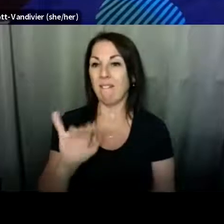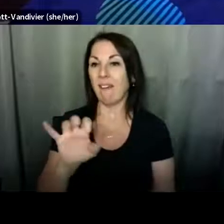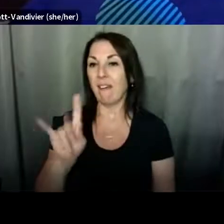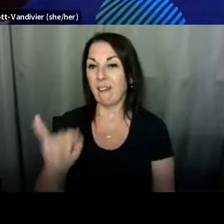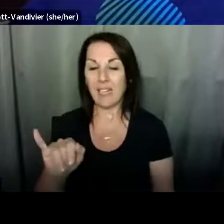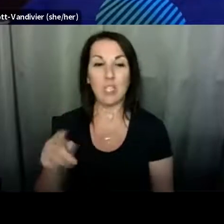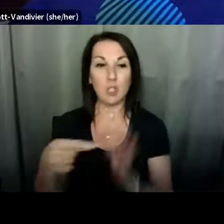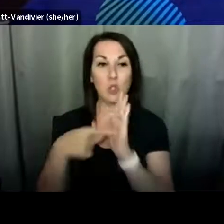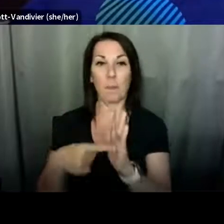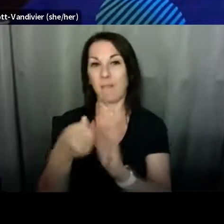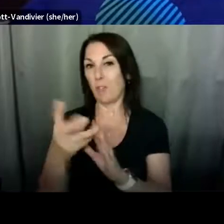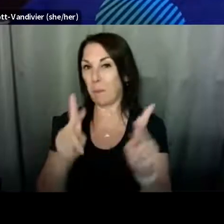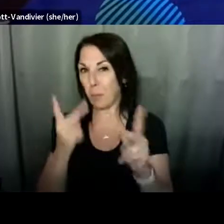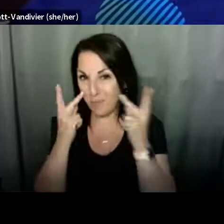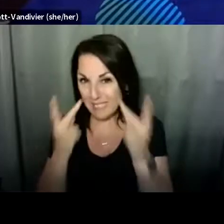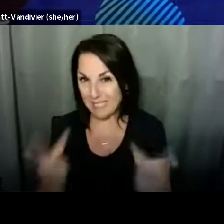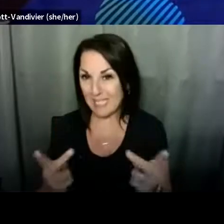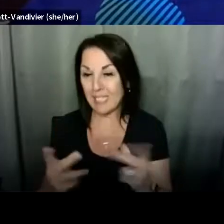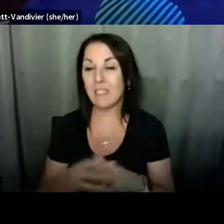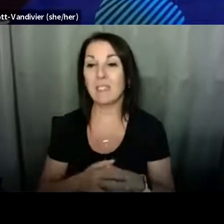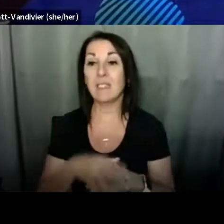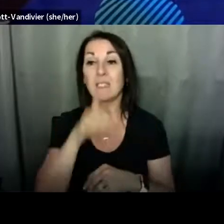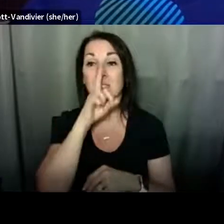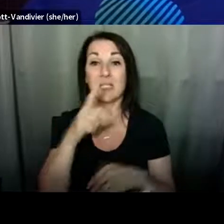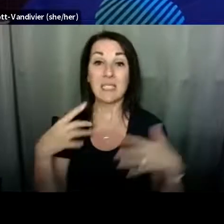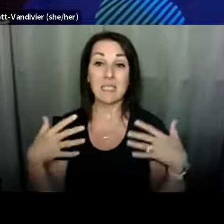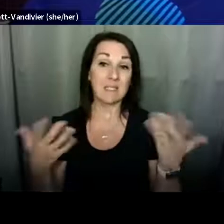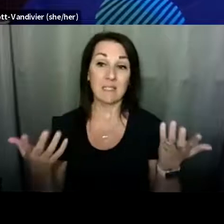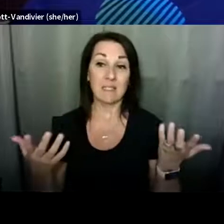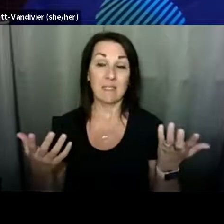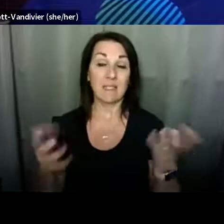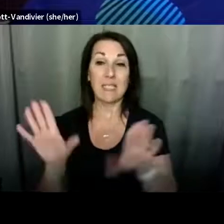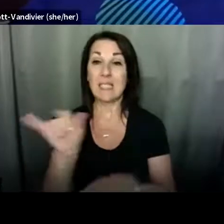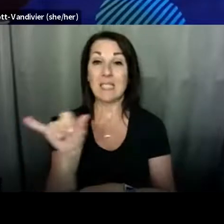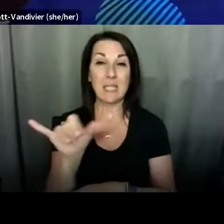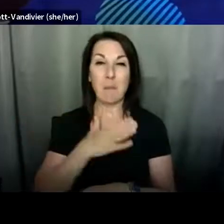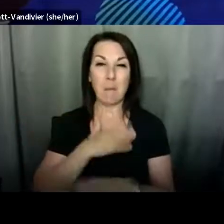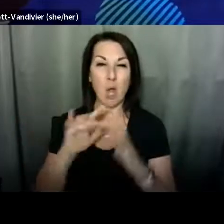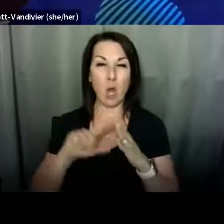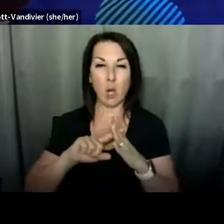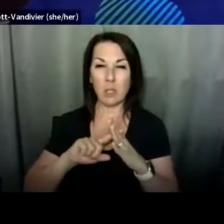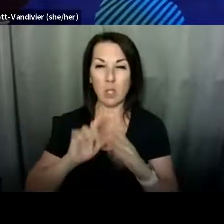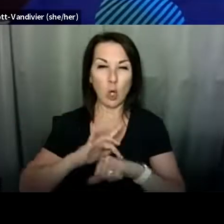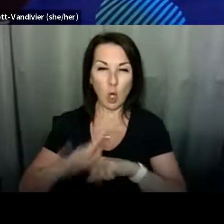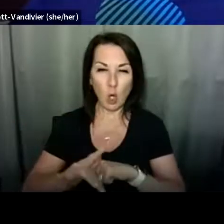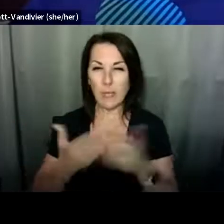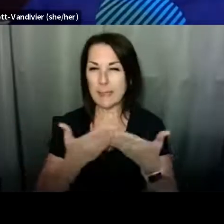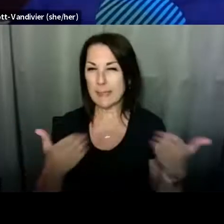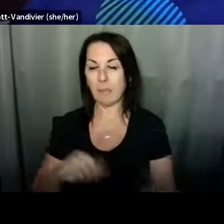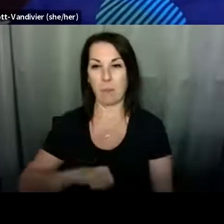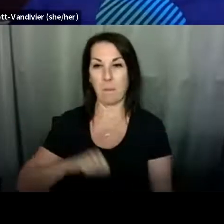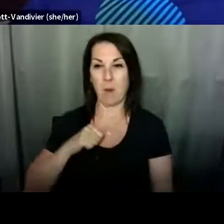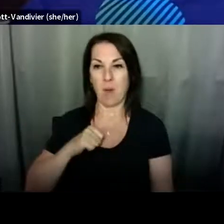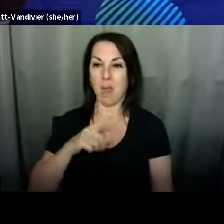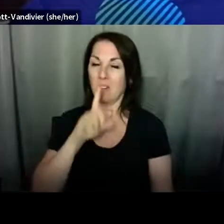it. And it's as scary as some of my early stuff. That's all I can say. But I'm so proud of it. Yeah, it's